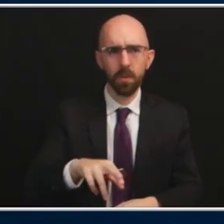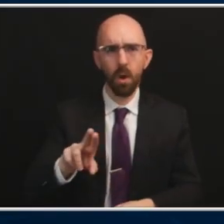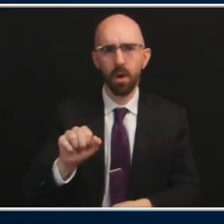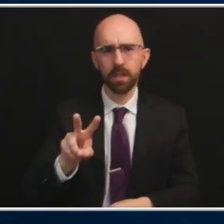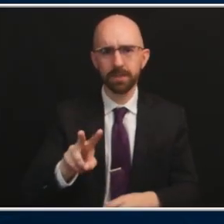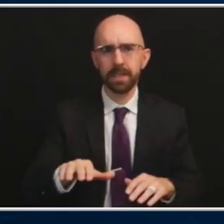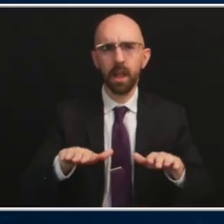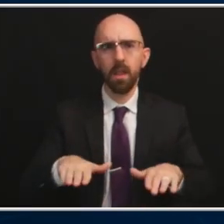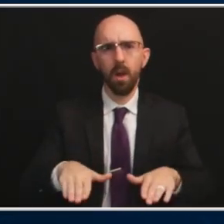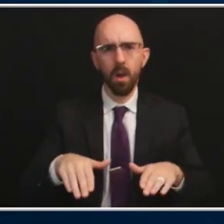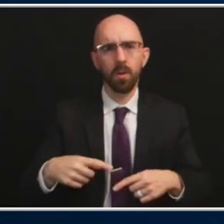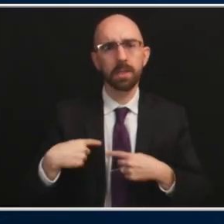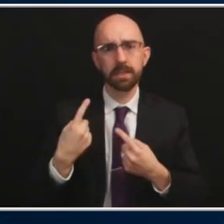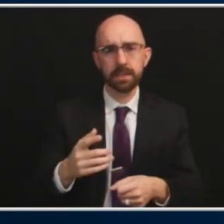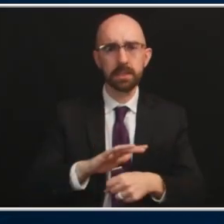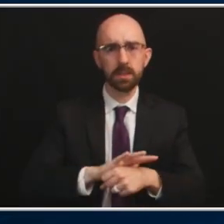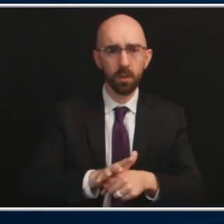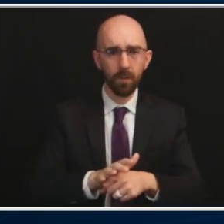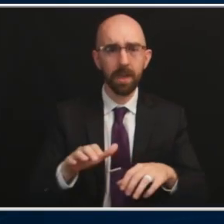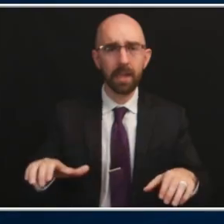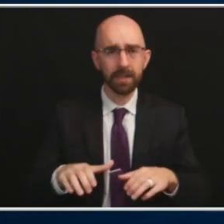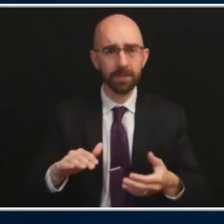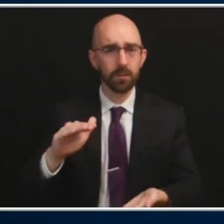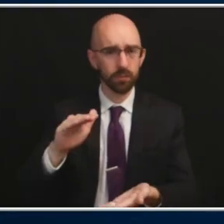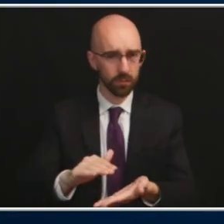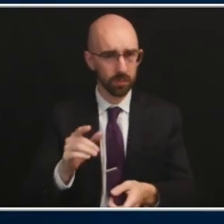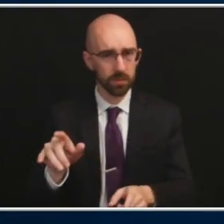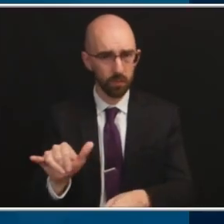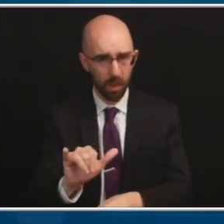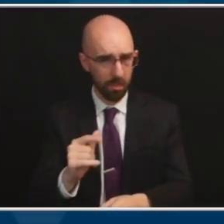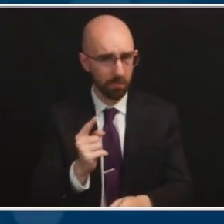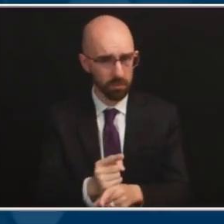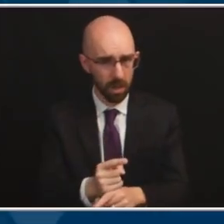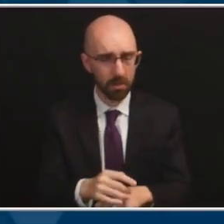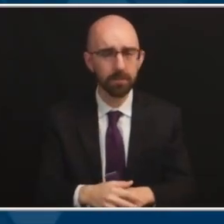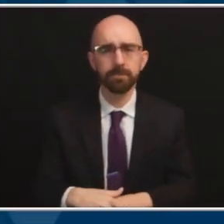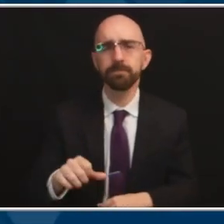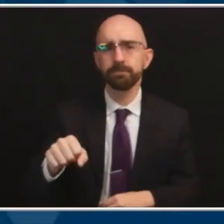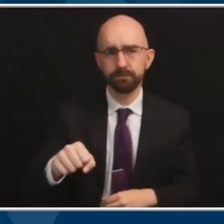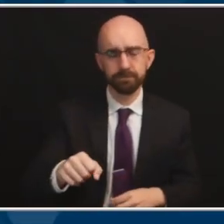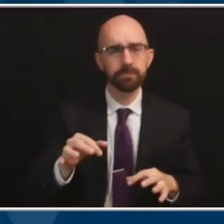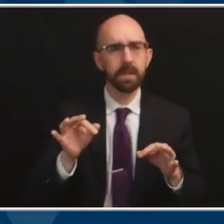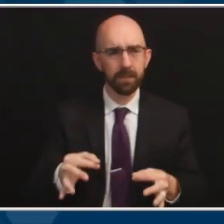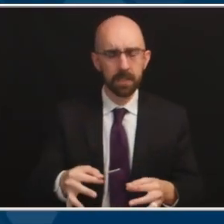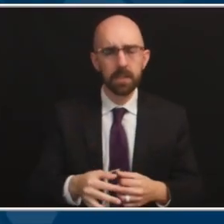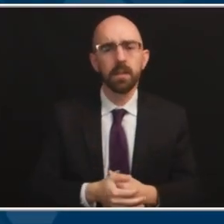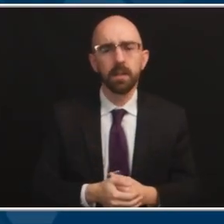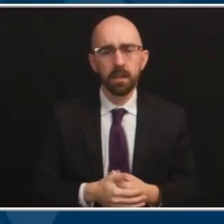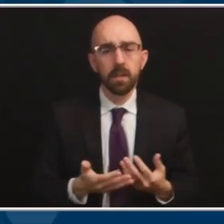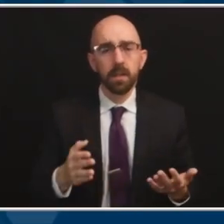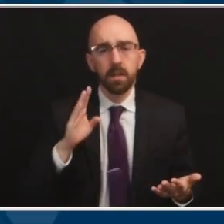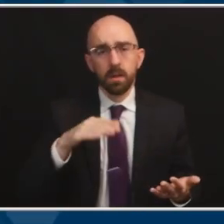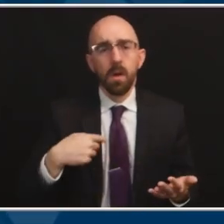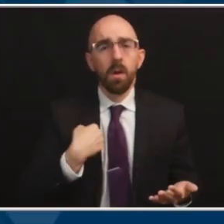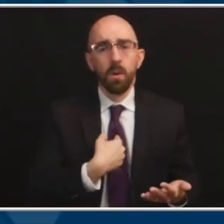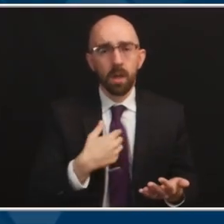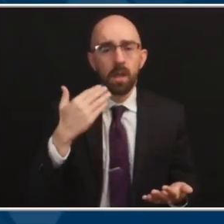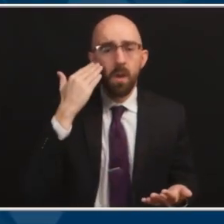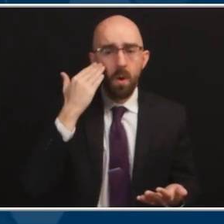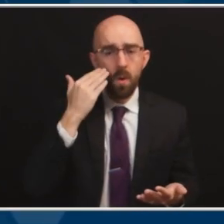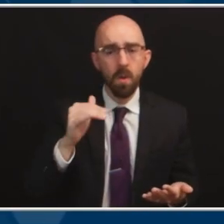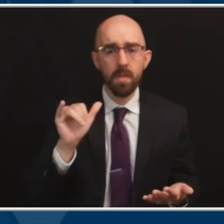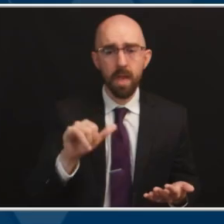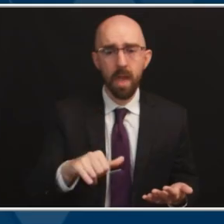seems COVID activity is reduced as well. Is that correct? Yeah, absolutely. We know that